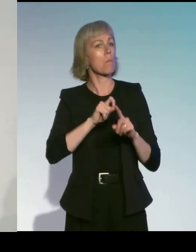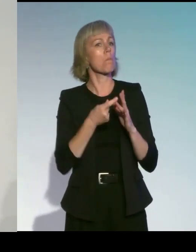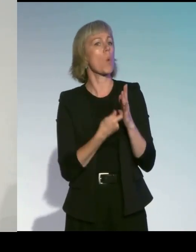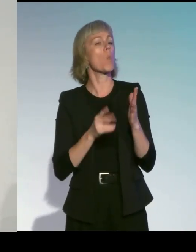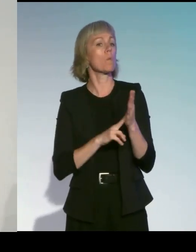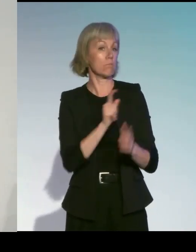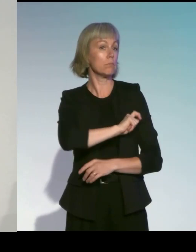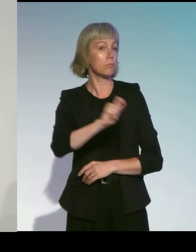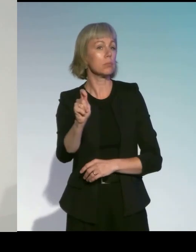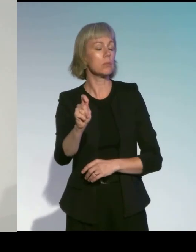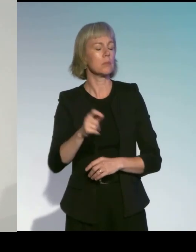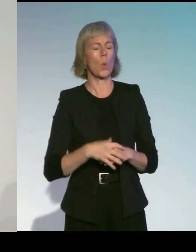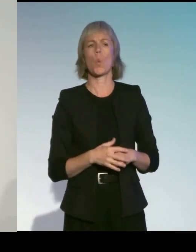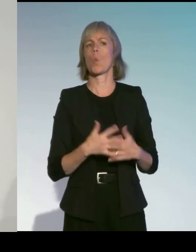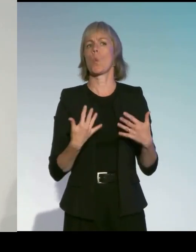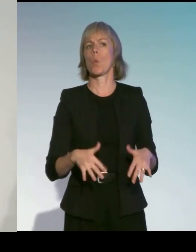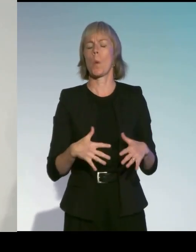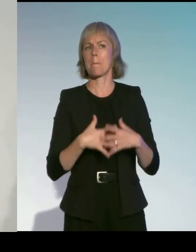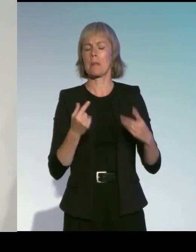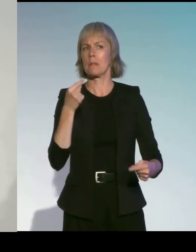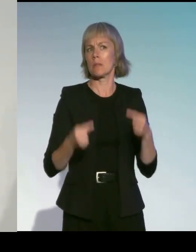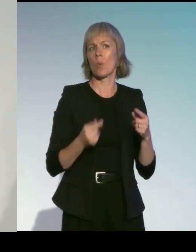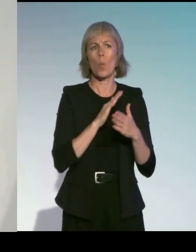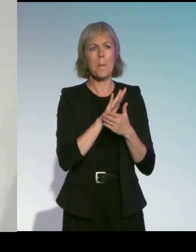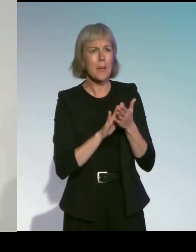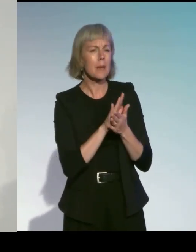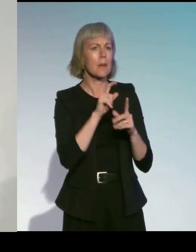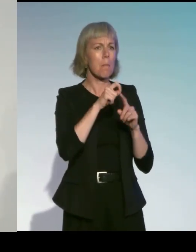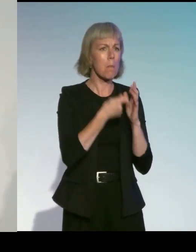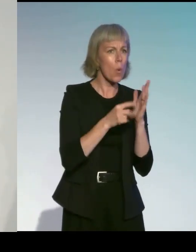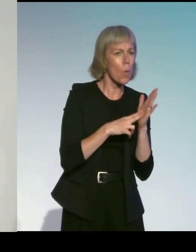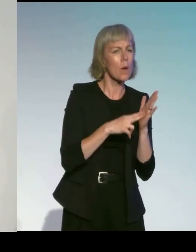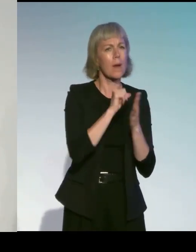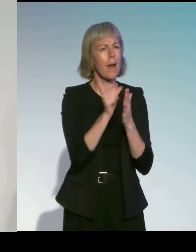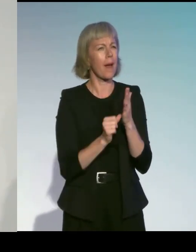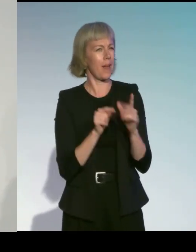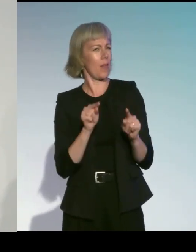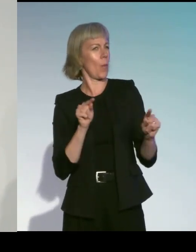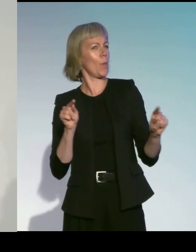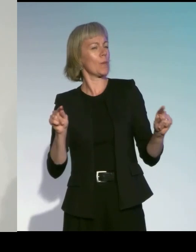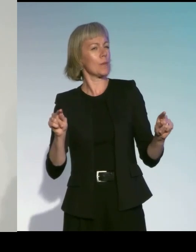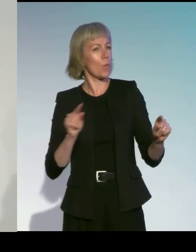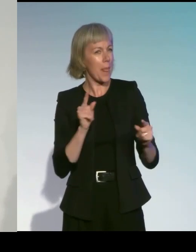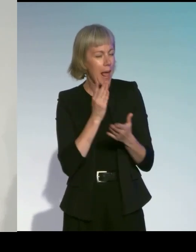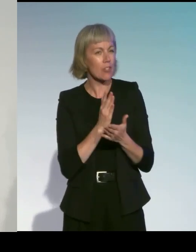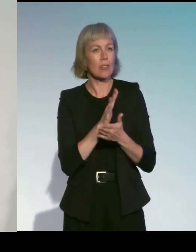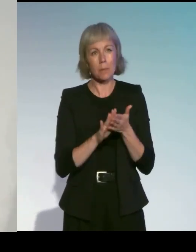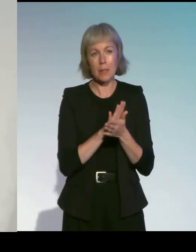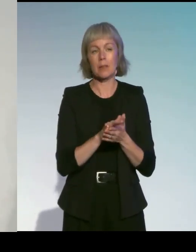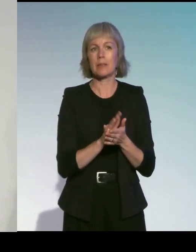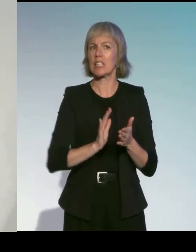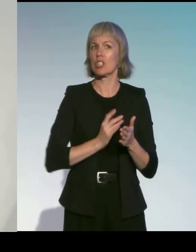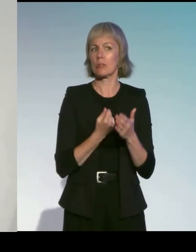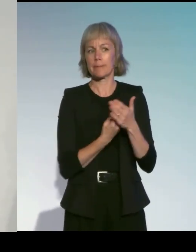as what is art, what is pornography, you know, and there's some really interesting things happening now